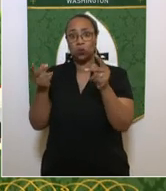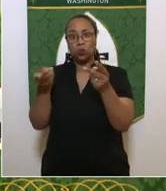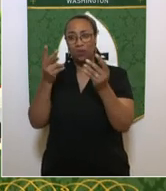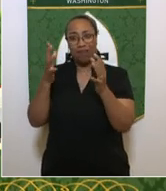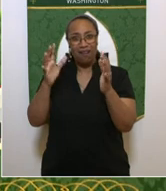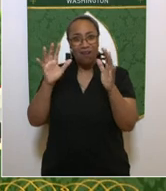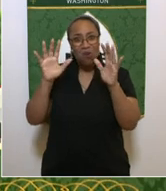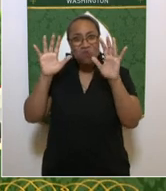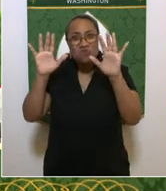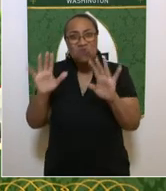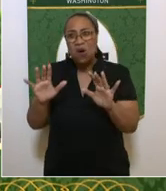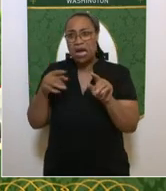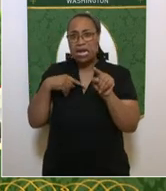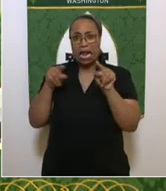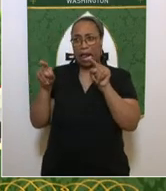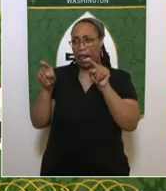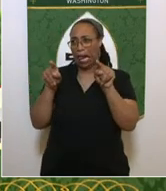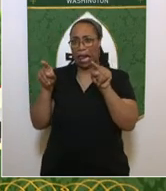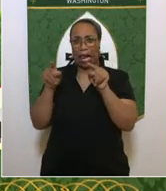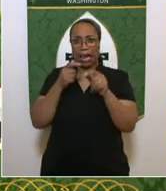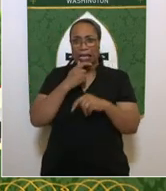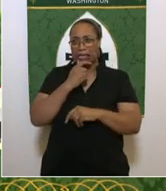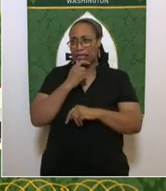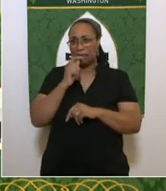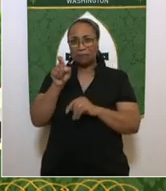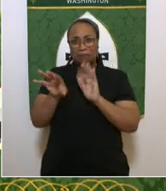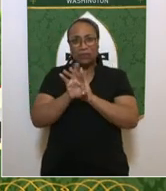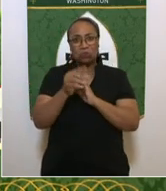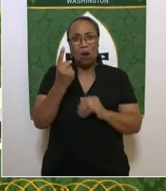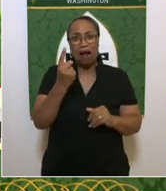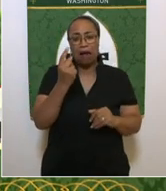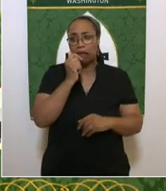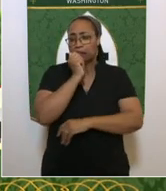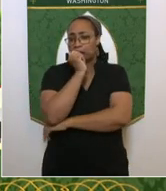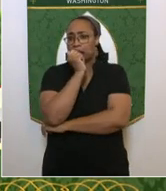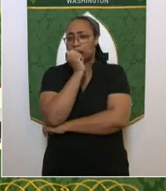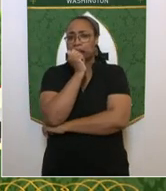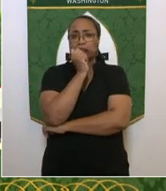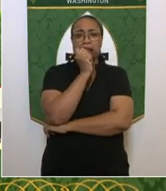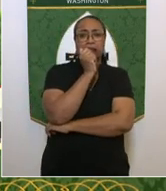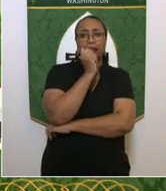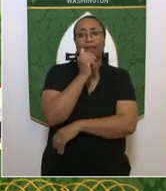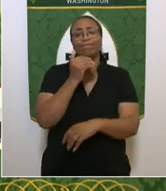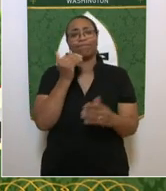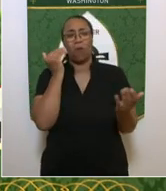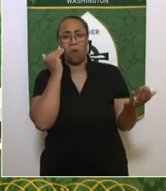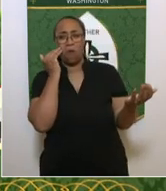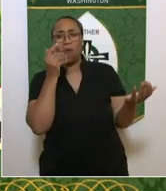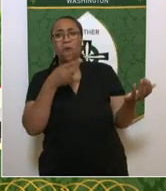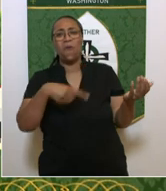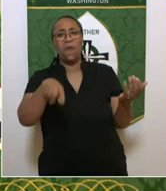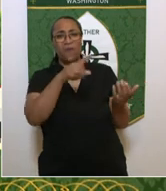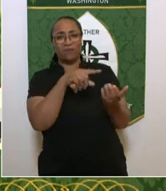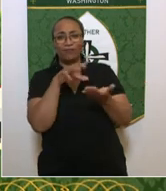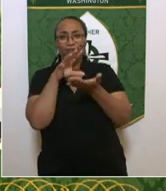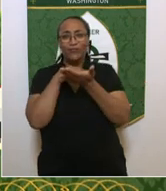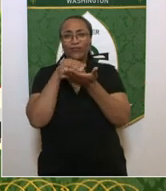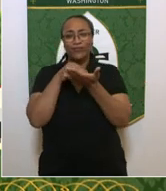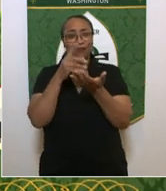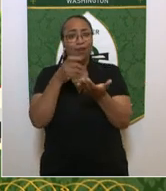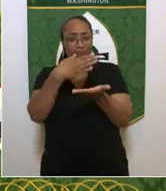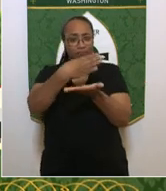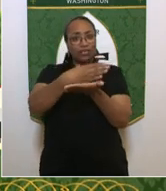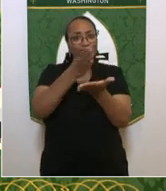guessing, Madam Head of School, that part of your discussions about civics is budgets and where the money comes